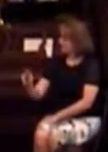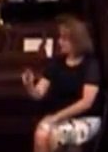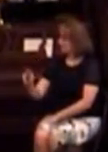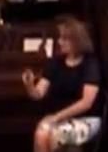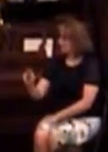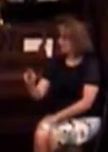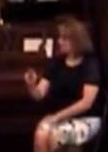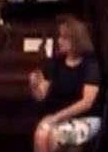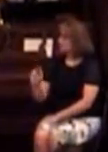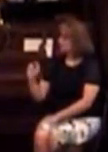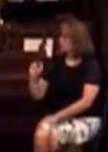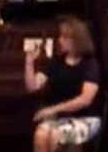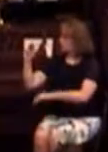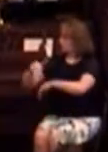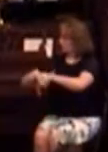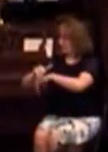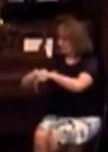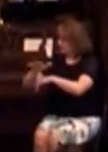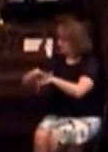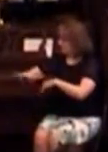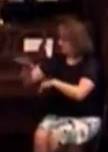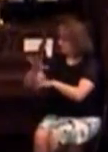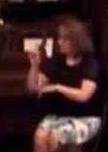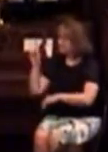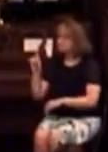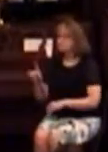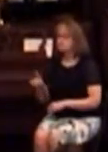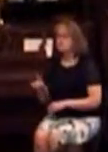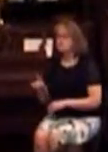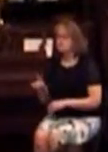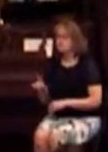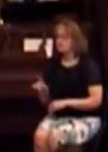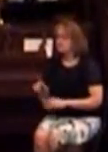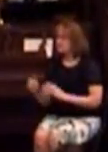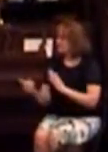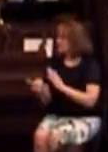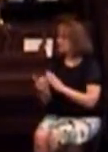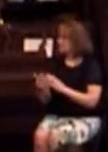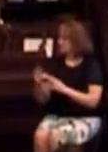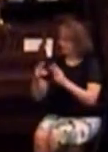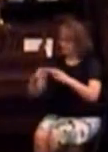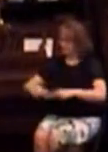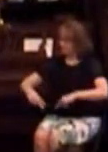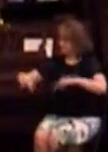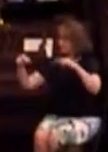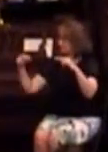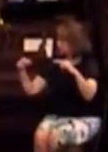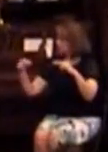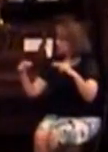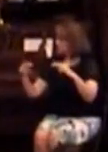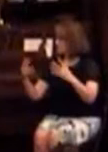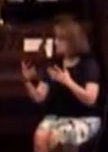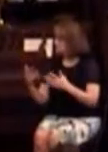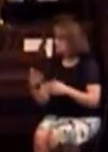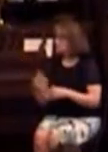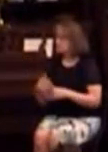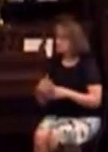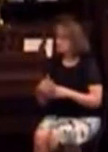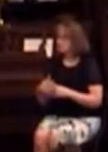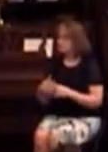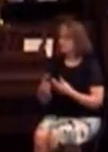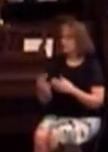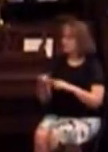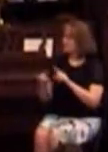a restored village, like every other restored village, except in one respect, at least when we went. I don't know what it's like now. But if you